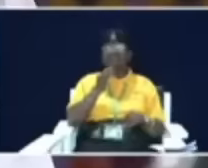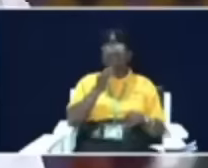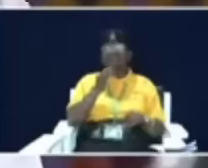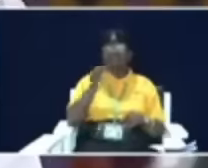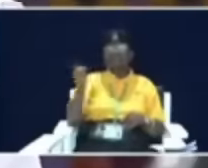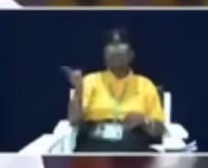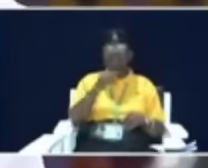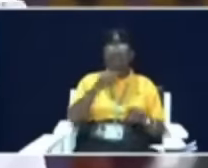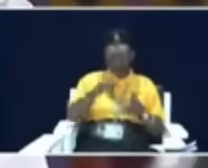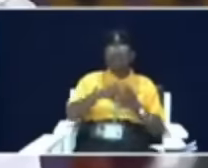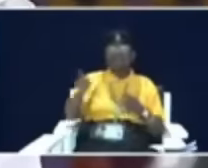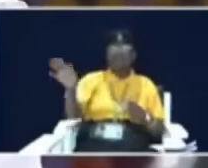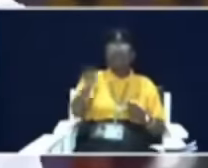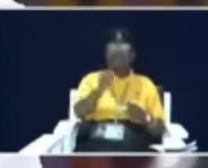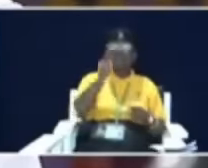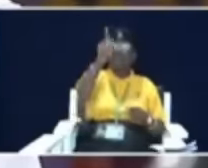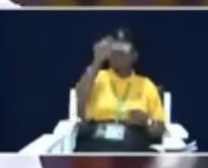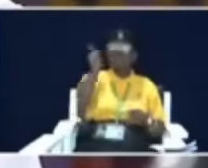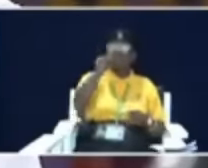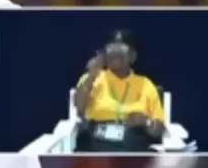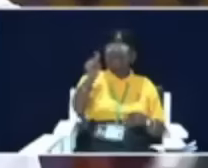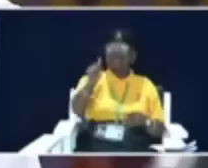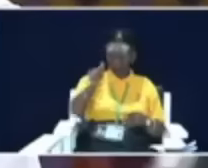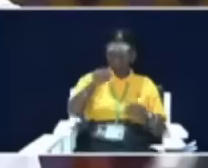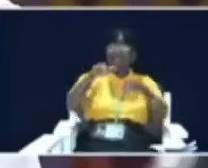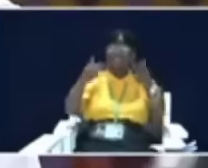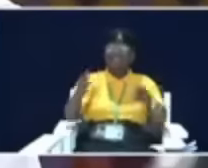you pay your tithes, you give your offerings,